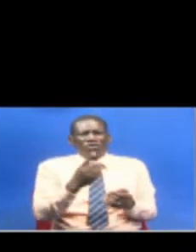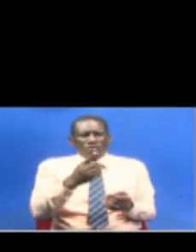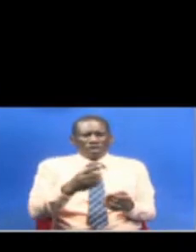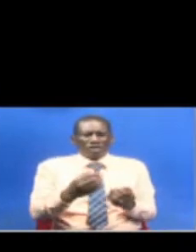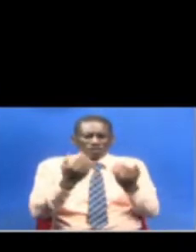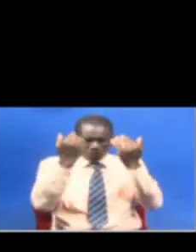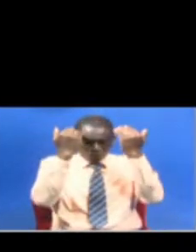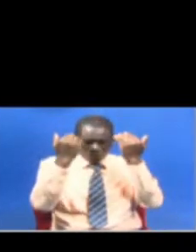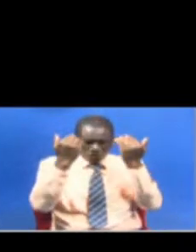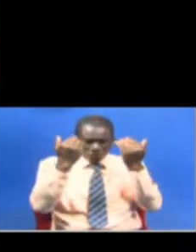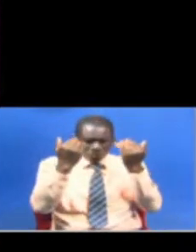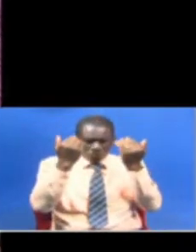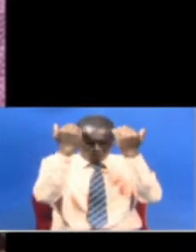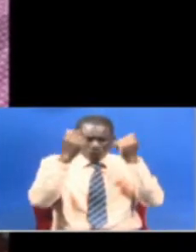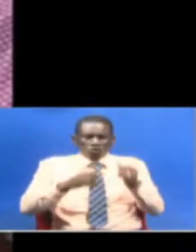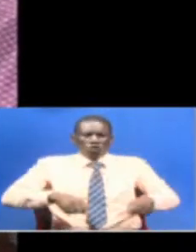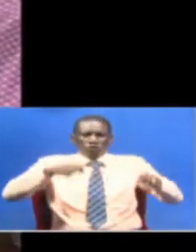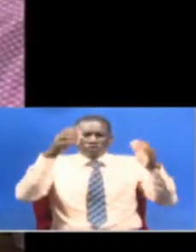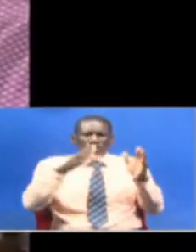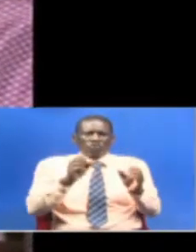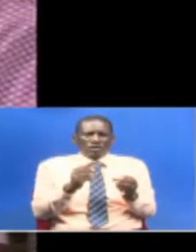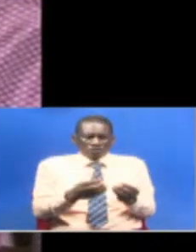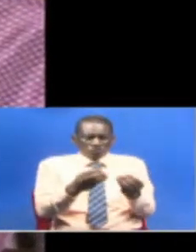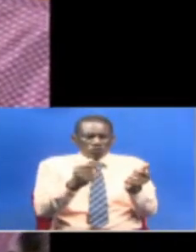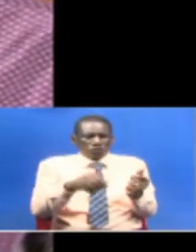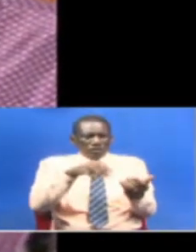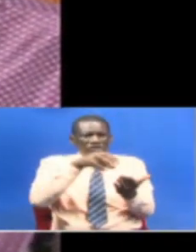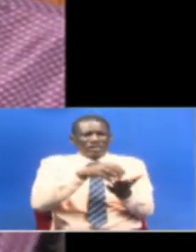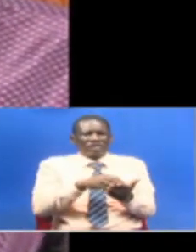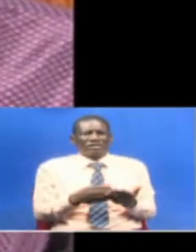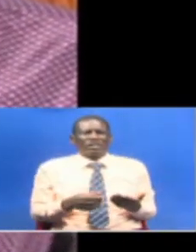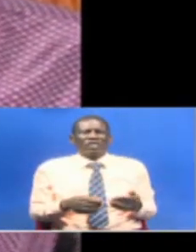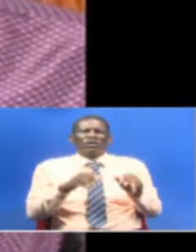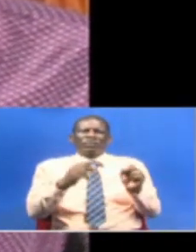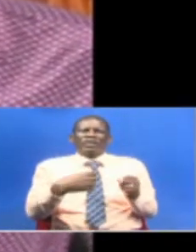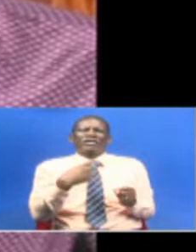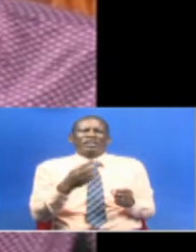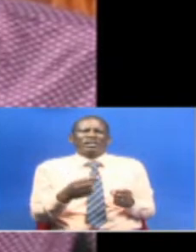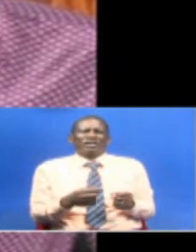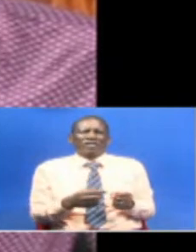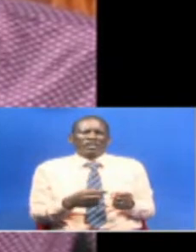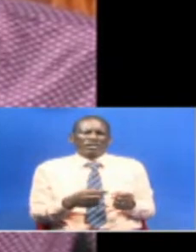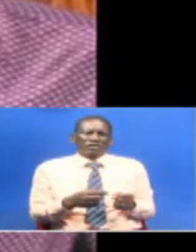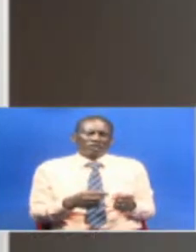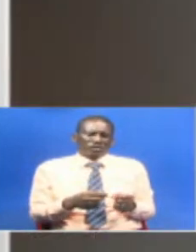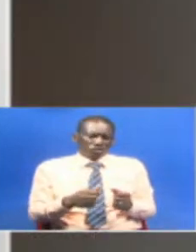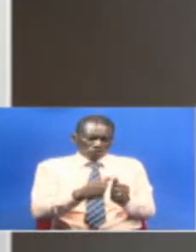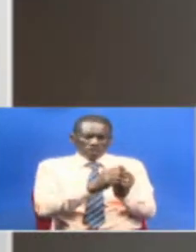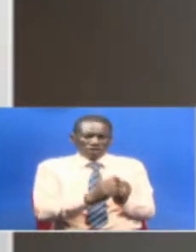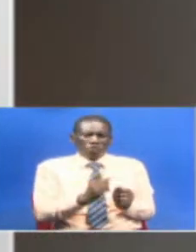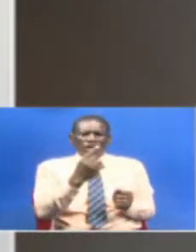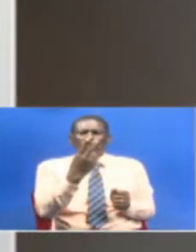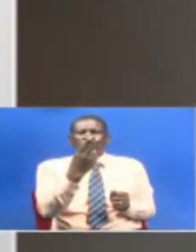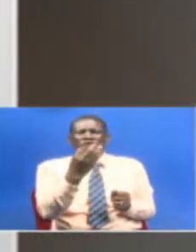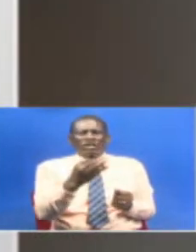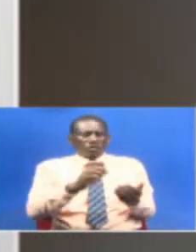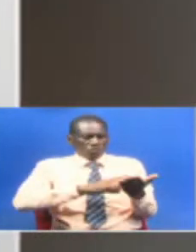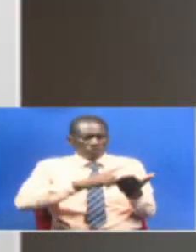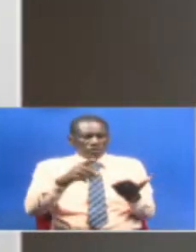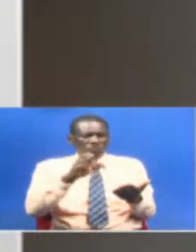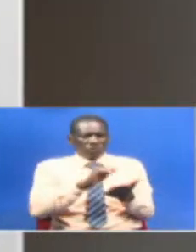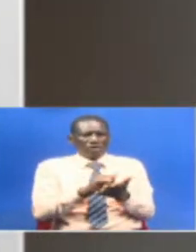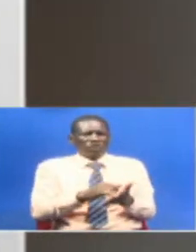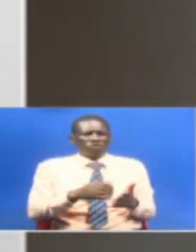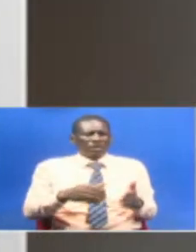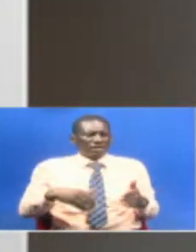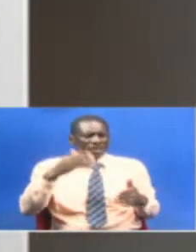officer and you can handle the case, like, let's say, consecutively, 1, 2, 3 weeks, so that it can come to